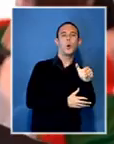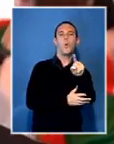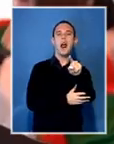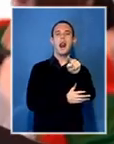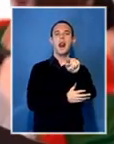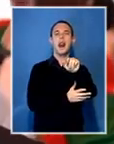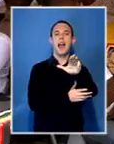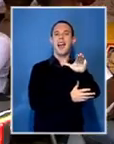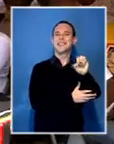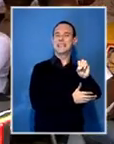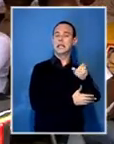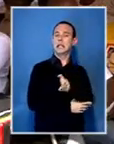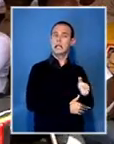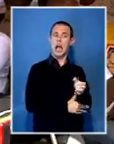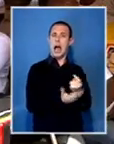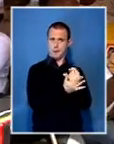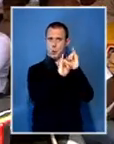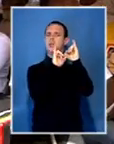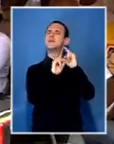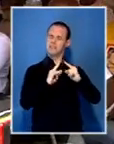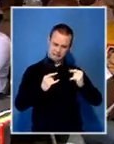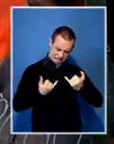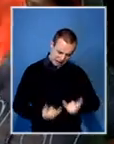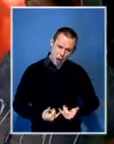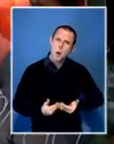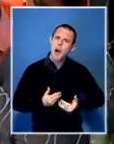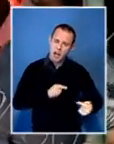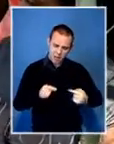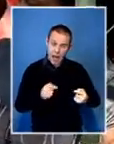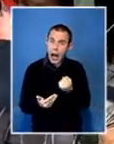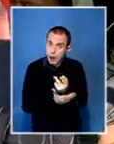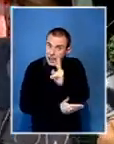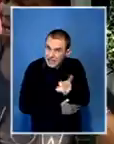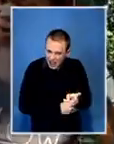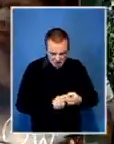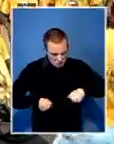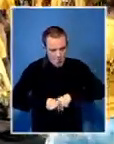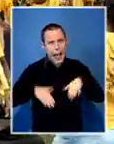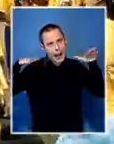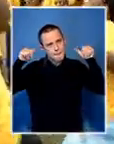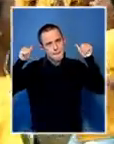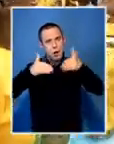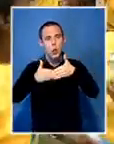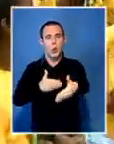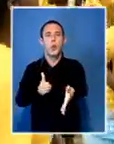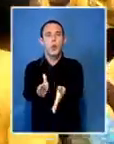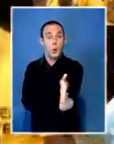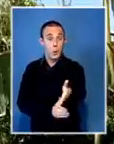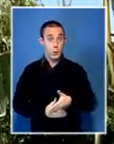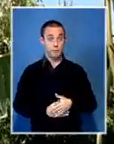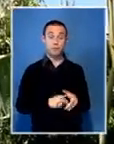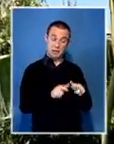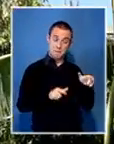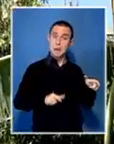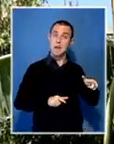see this one through as well. In light of the coming election, all parties are fervently campaigning to garner the maximum number of